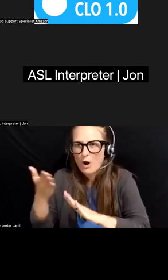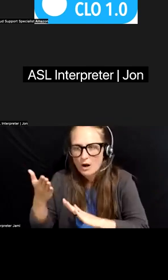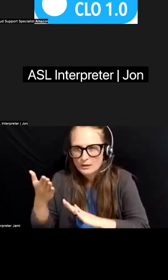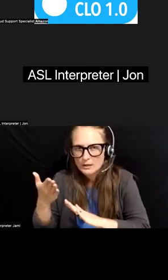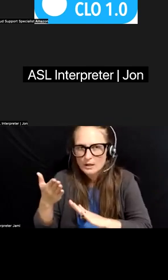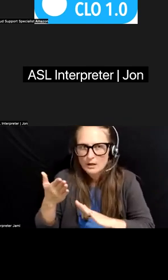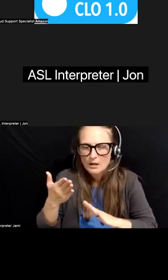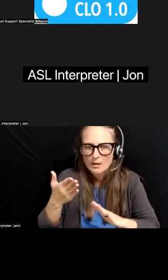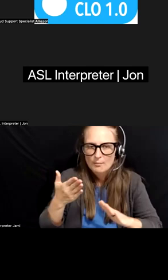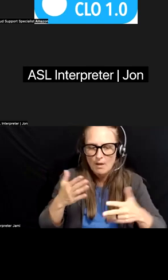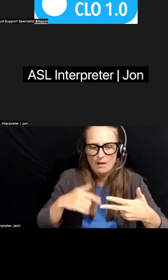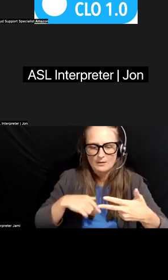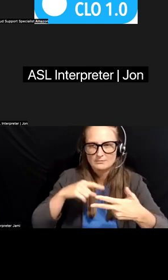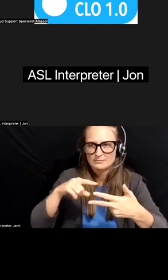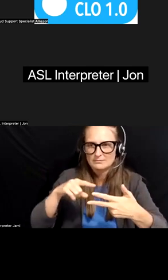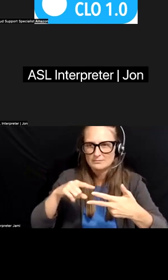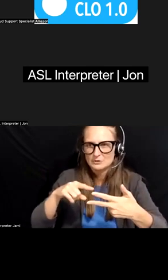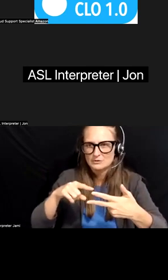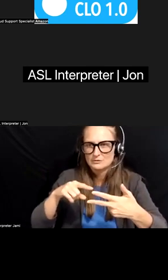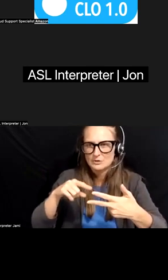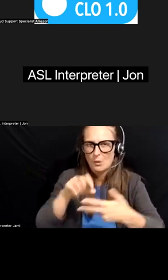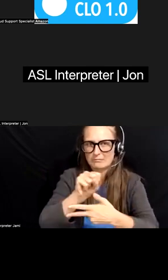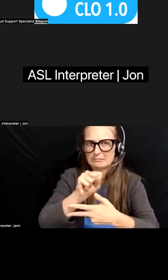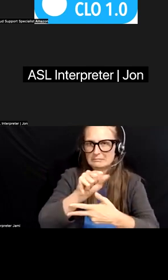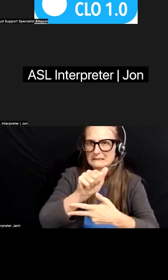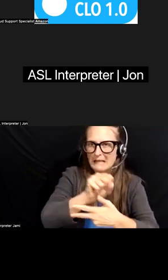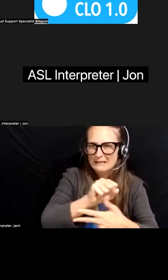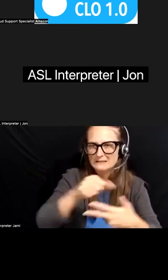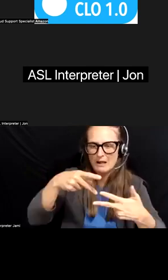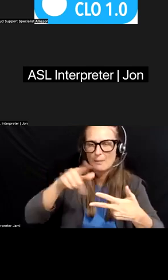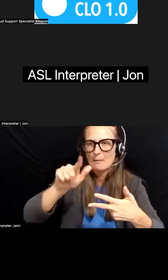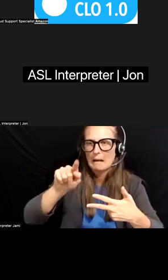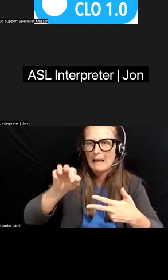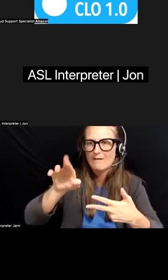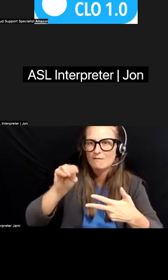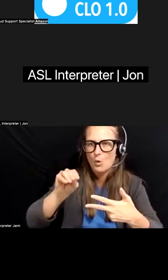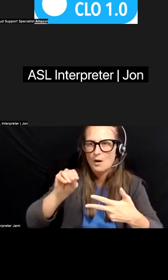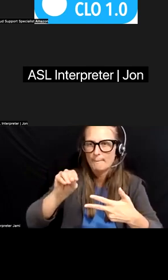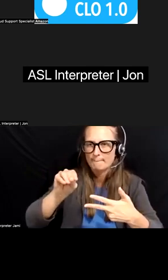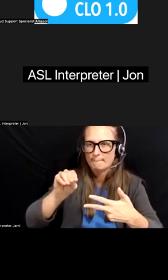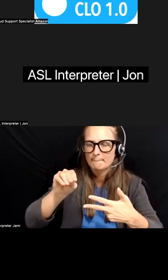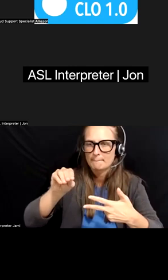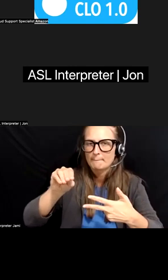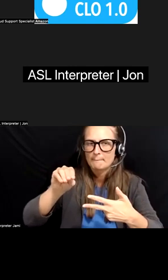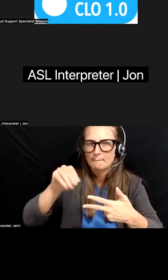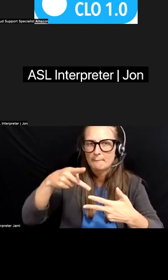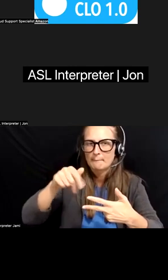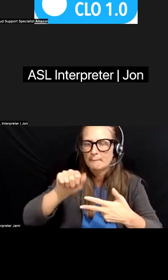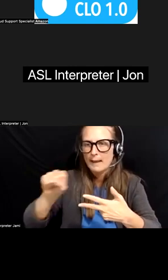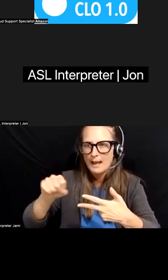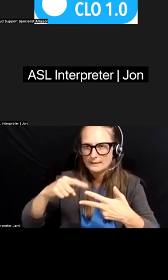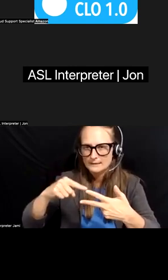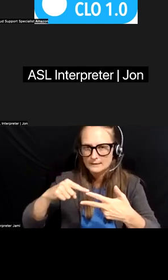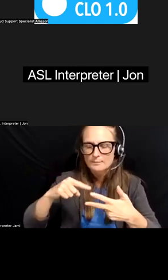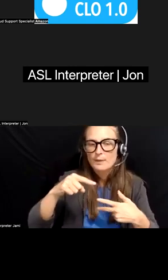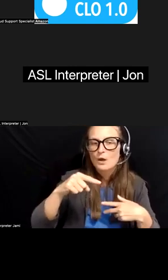one in between is called the platform as a service. So let's look at that. Service. This service